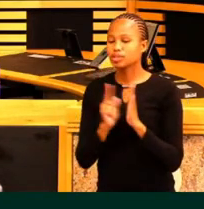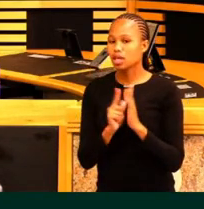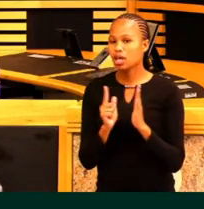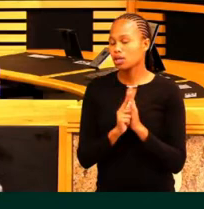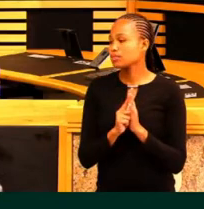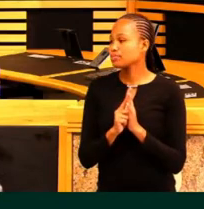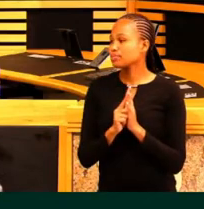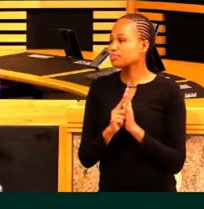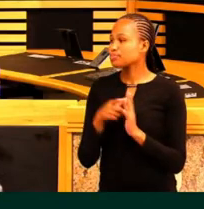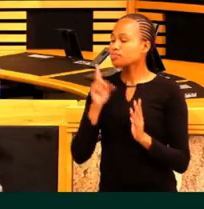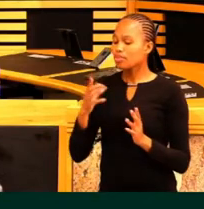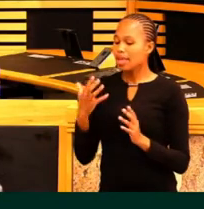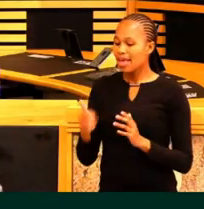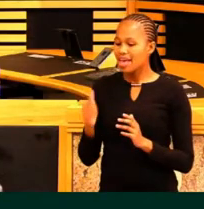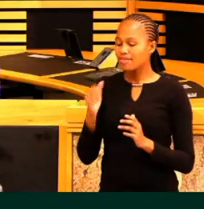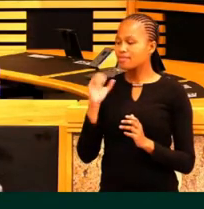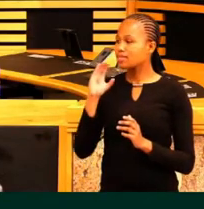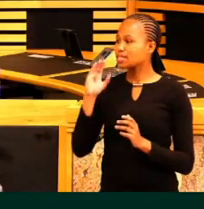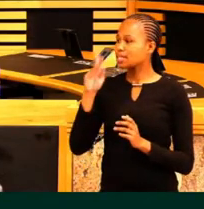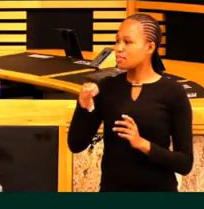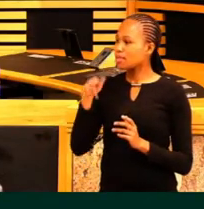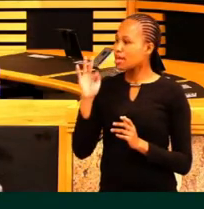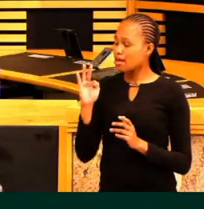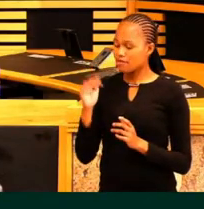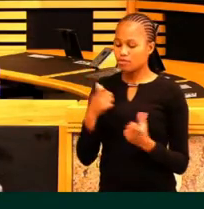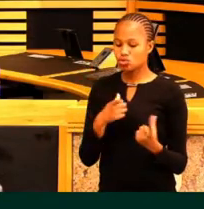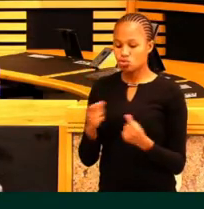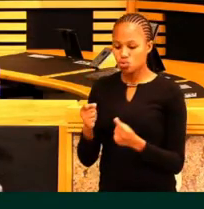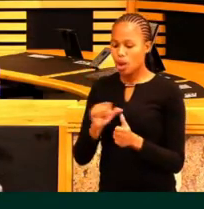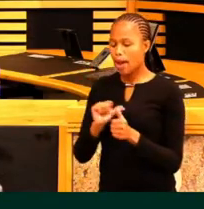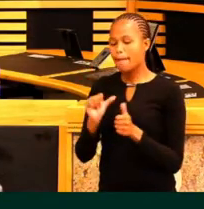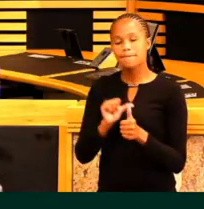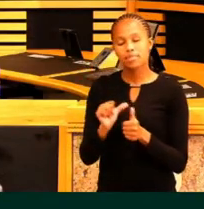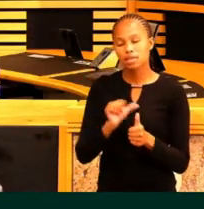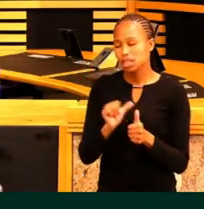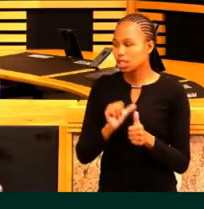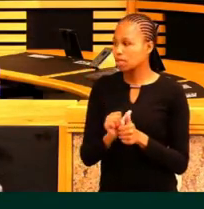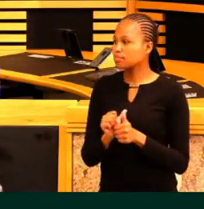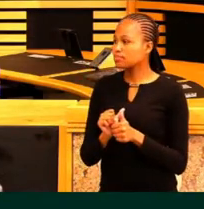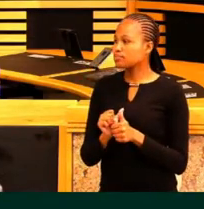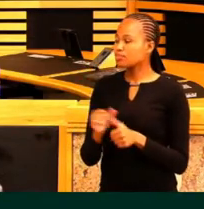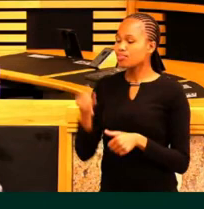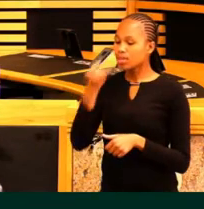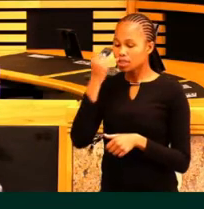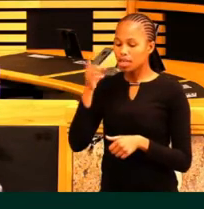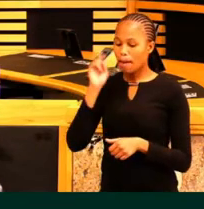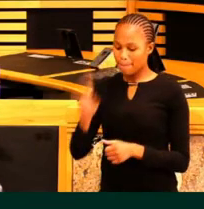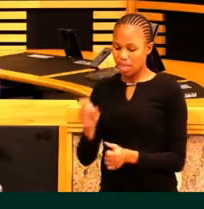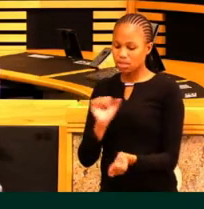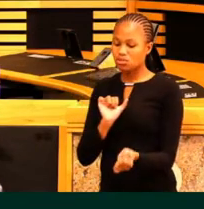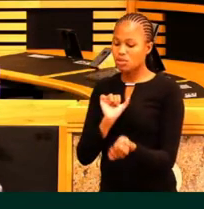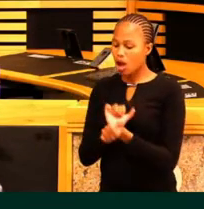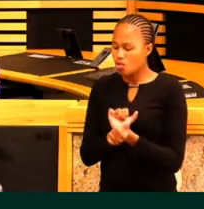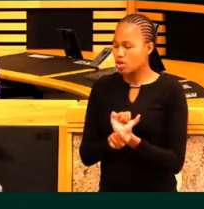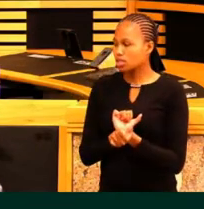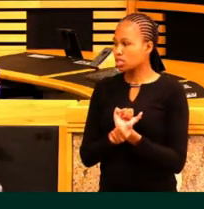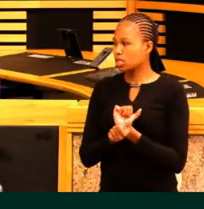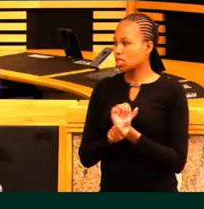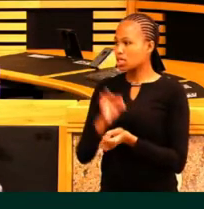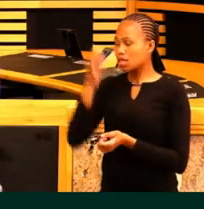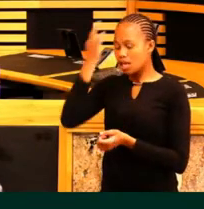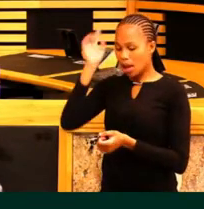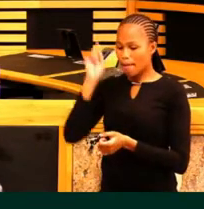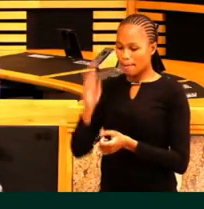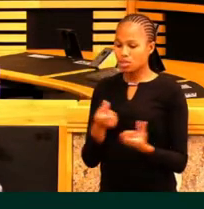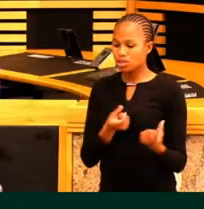cpfs to transform the community to be better and the and the drug lords must be arrested government must create